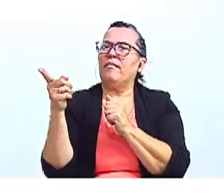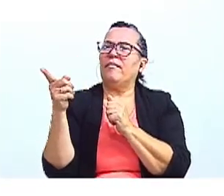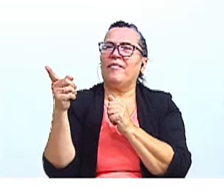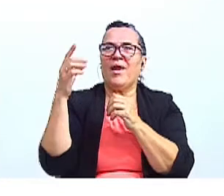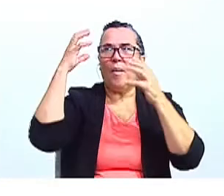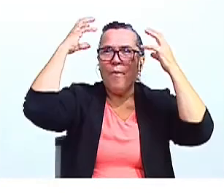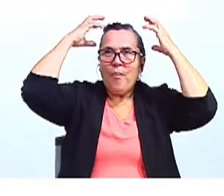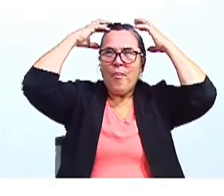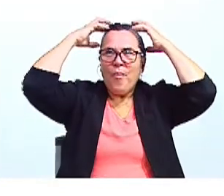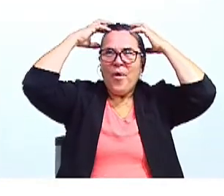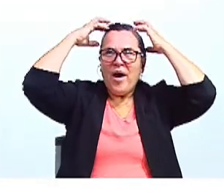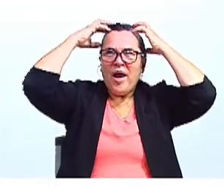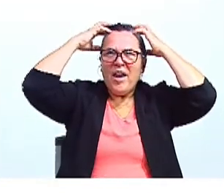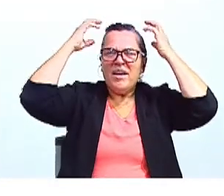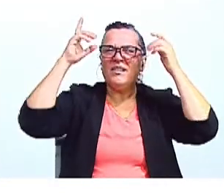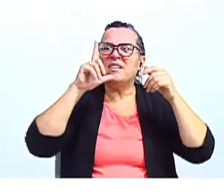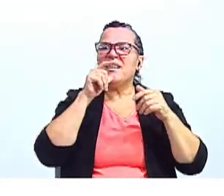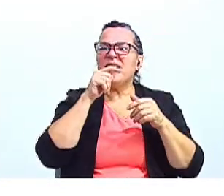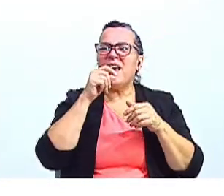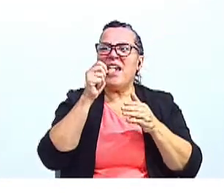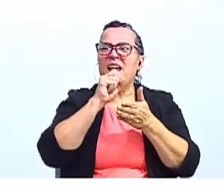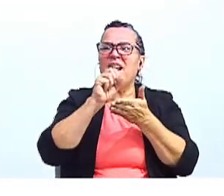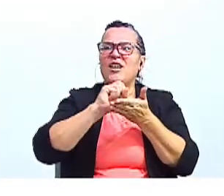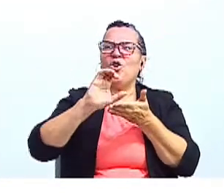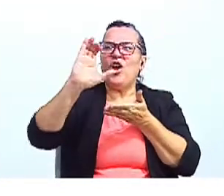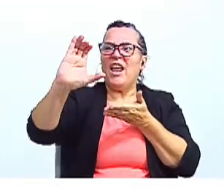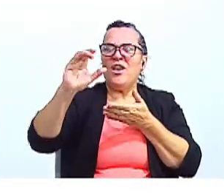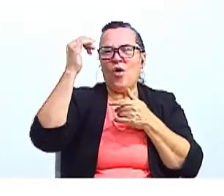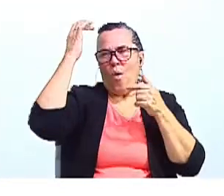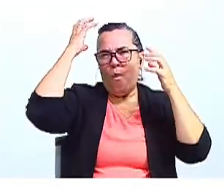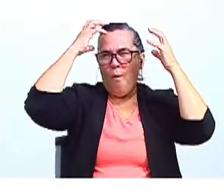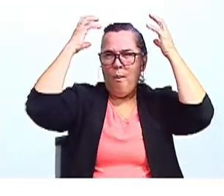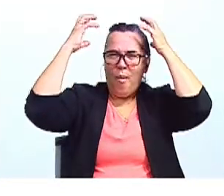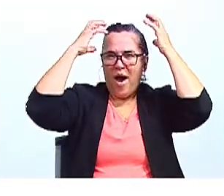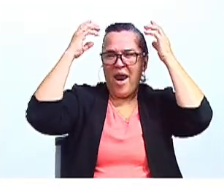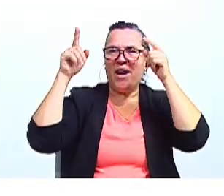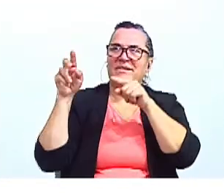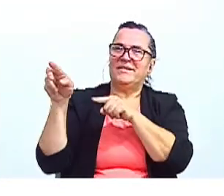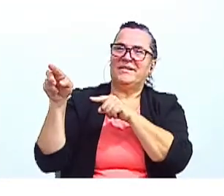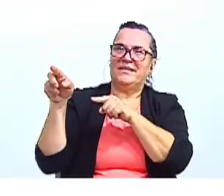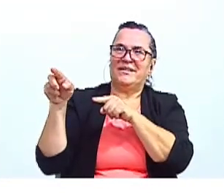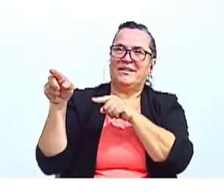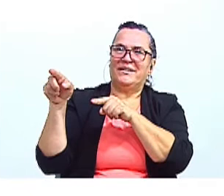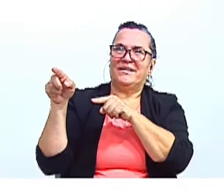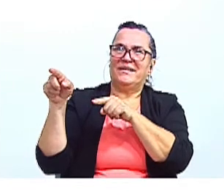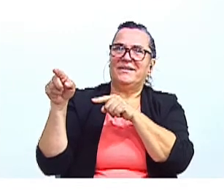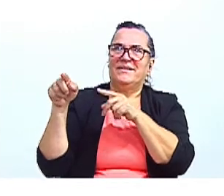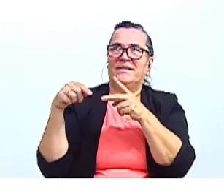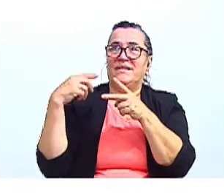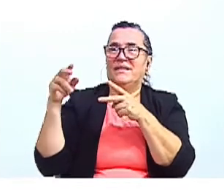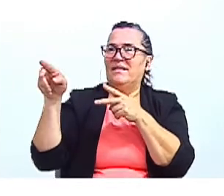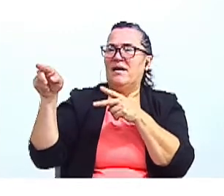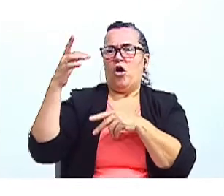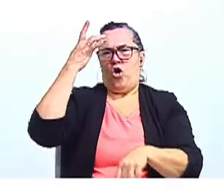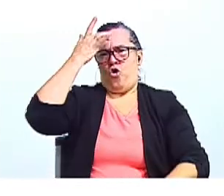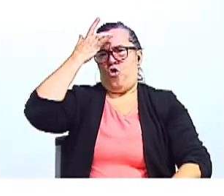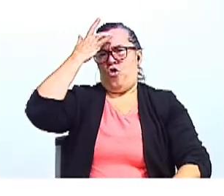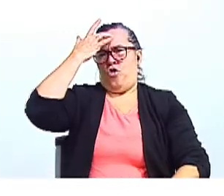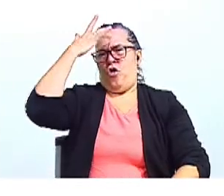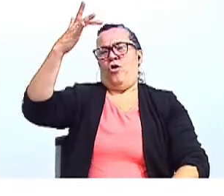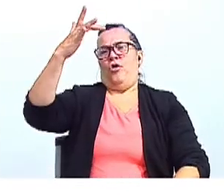brains. Who are the brains in high school? Brains, very good. Next, the